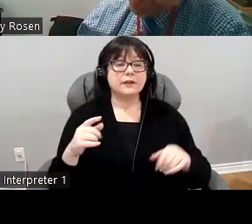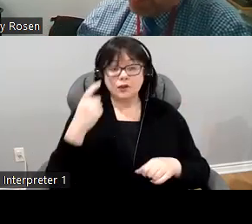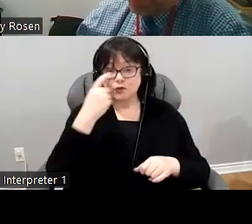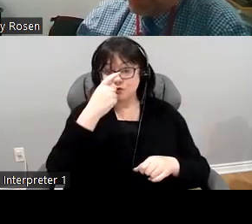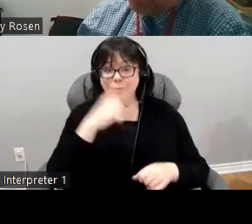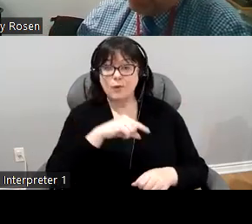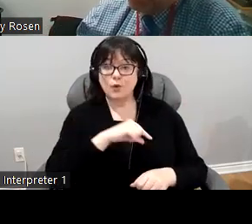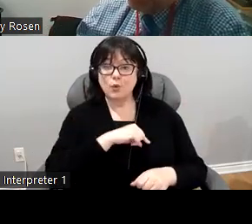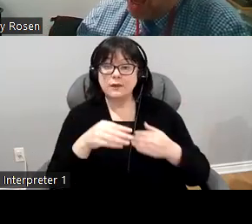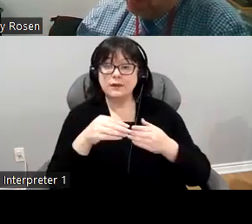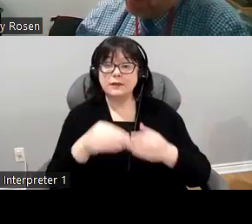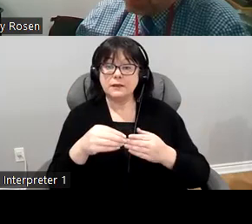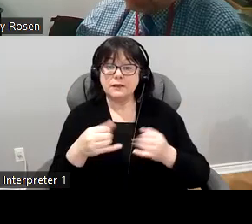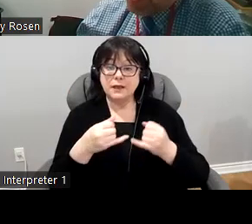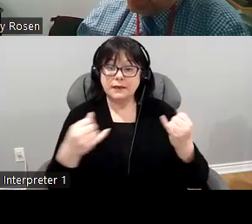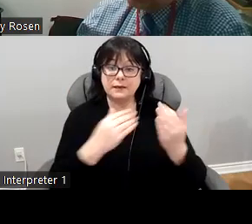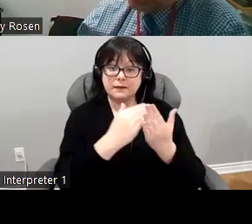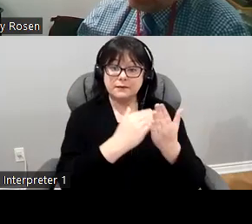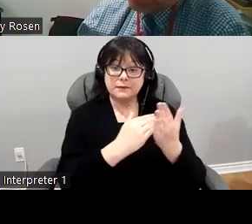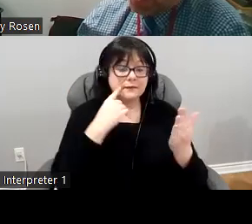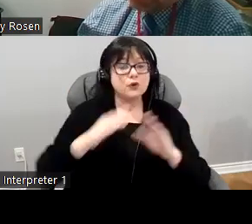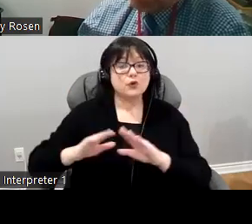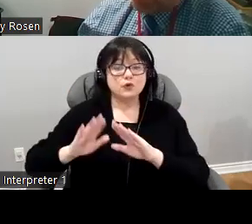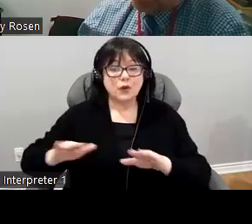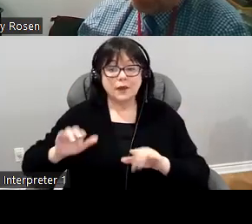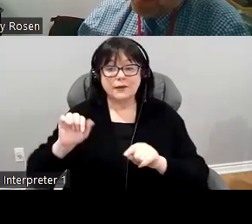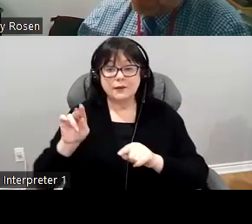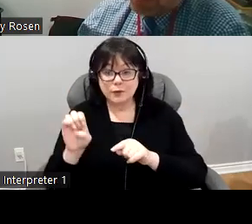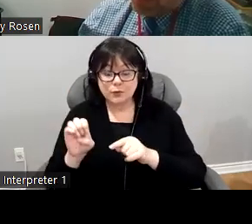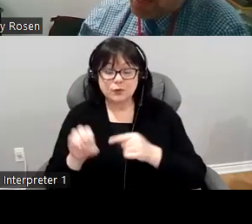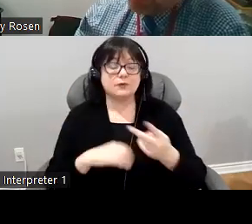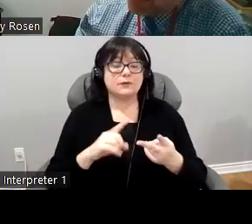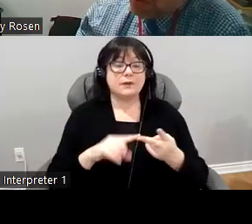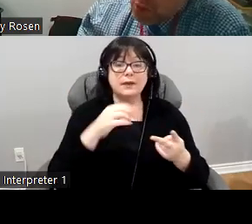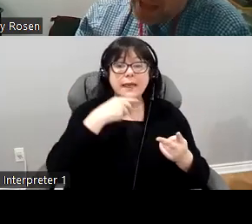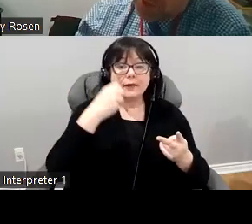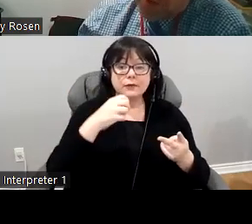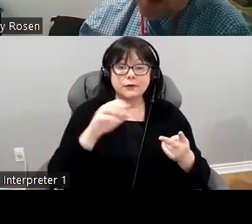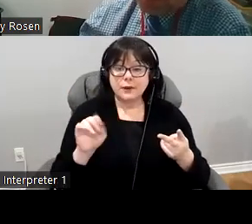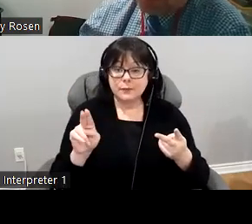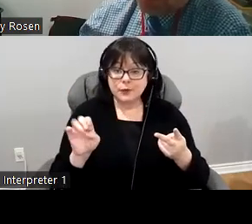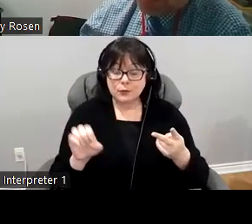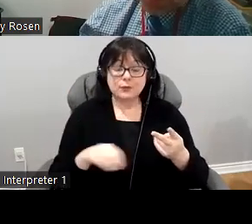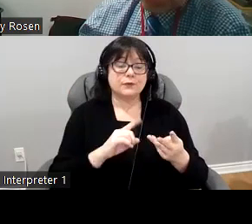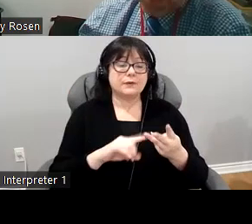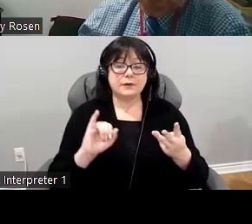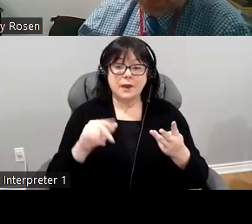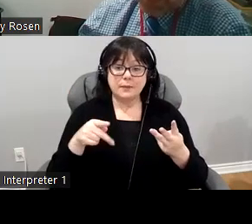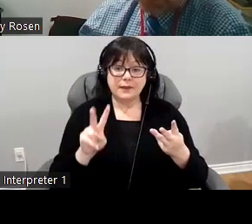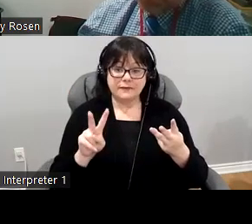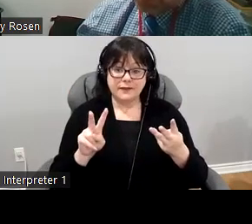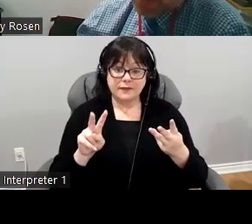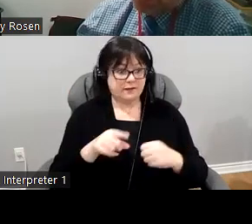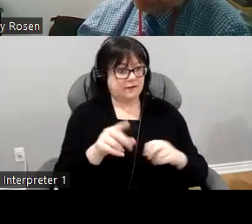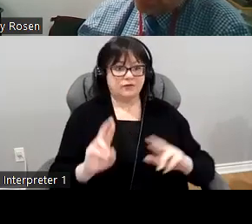center recognition of child abuse, elder abuse, and intimate partner violence. And so again, these are US trauma centers. It's the